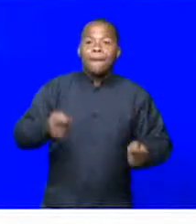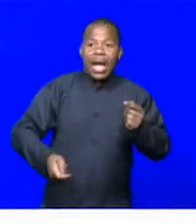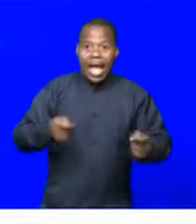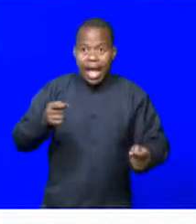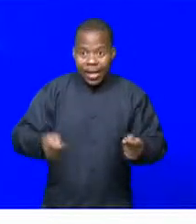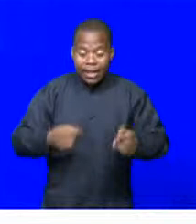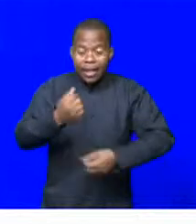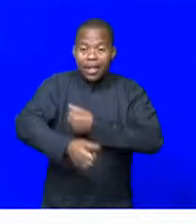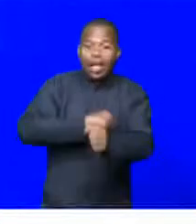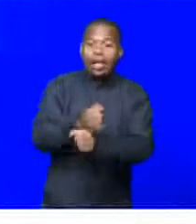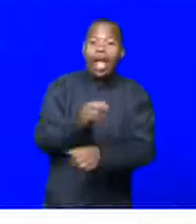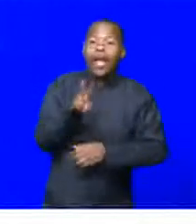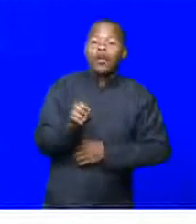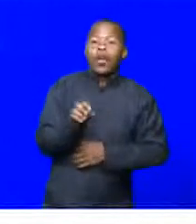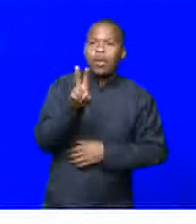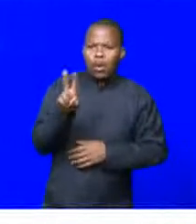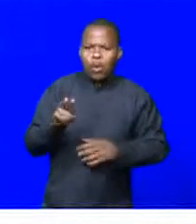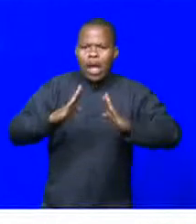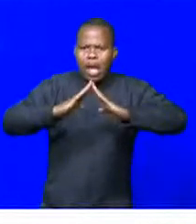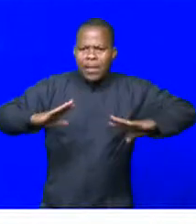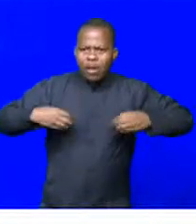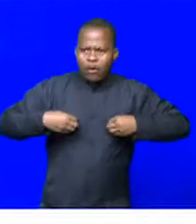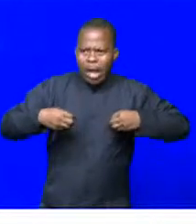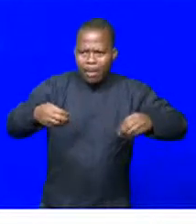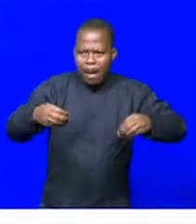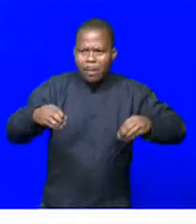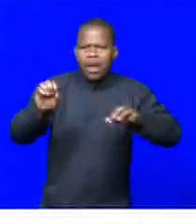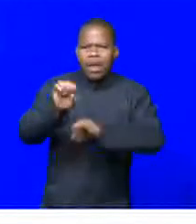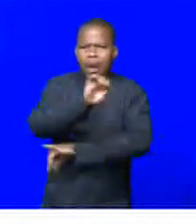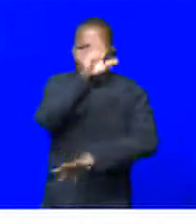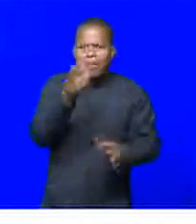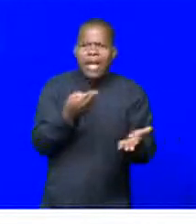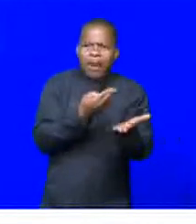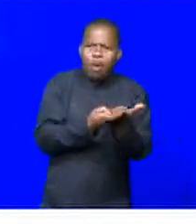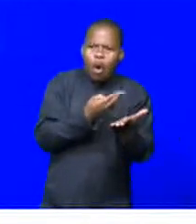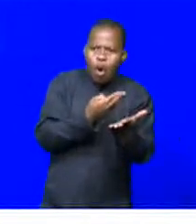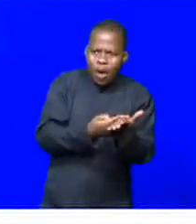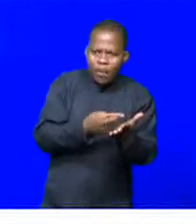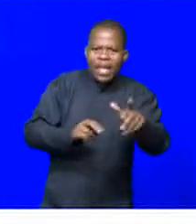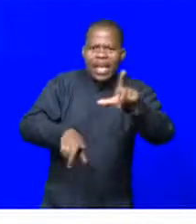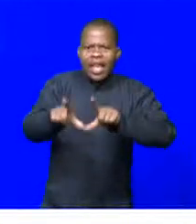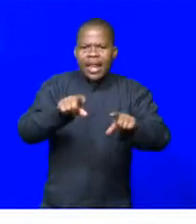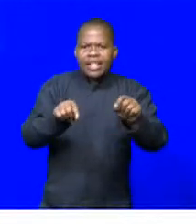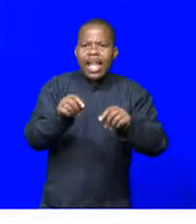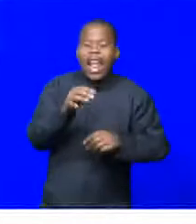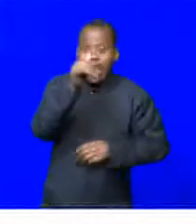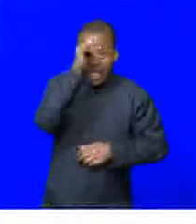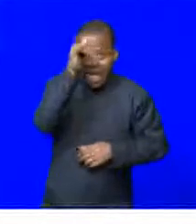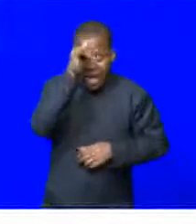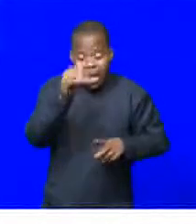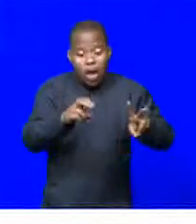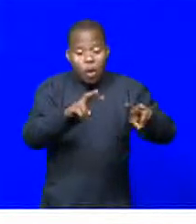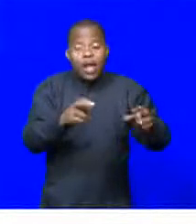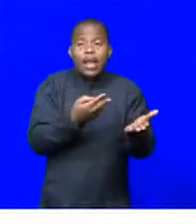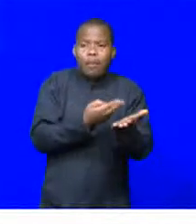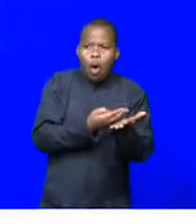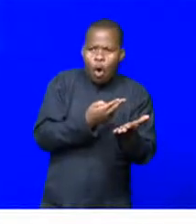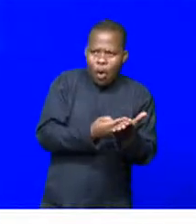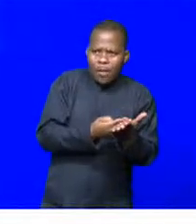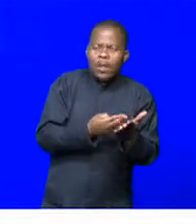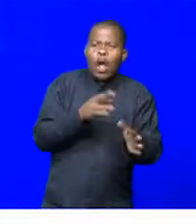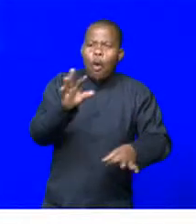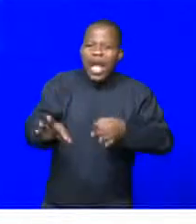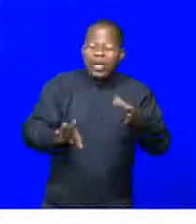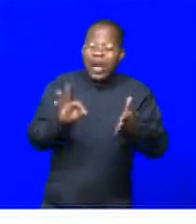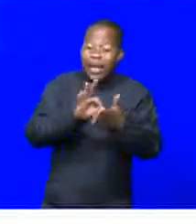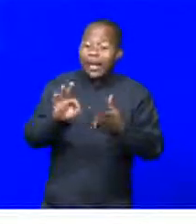litiko ke letisebenti letfula esiveni umbiko wetemakhono eveni i-national skills audit report lombiko ke waveta